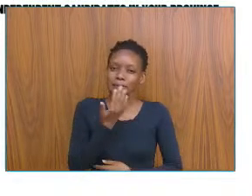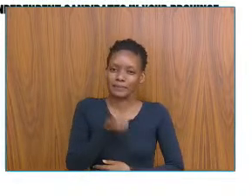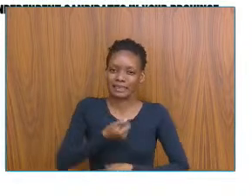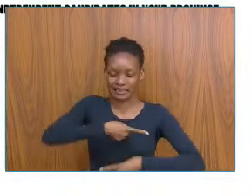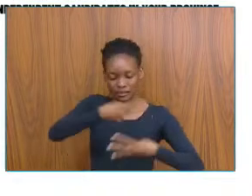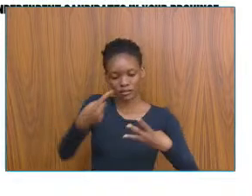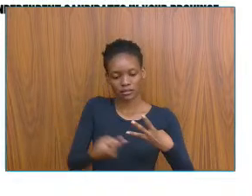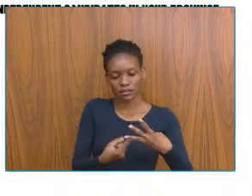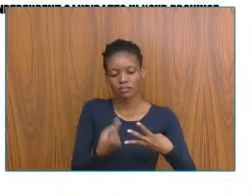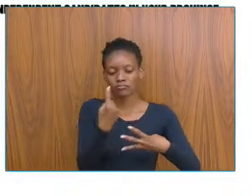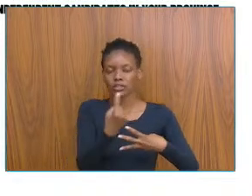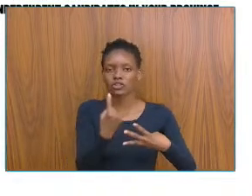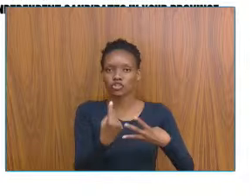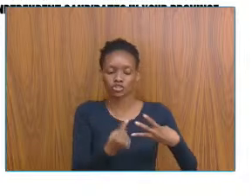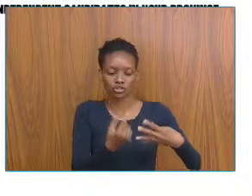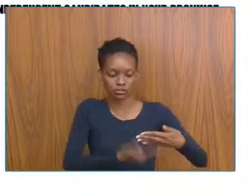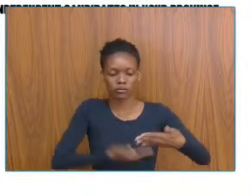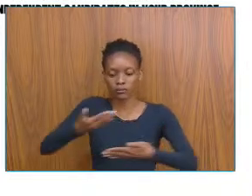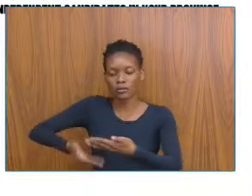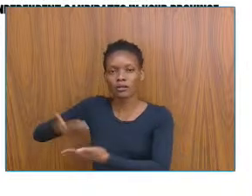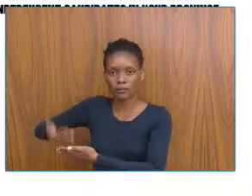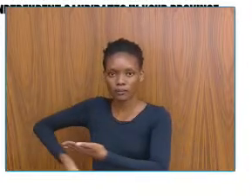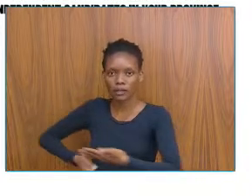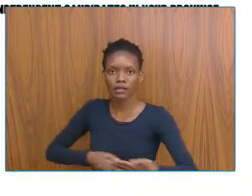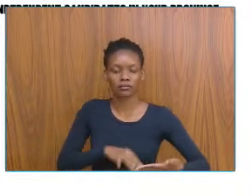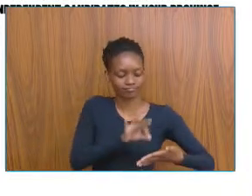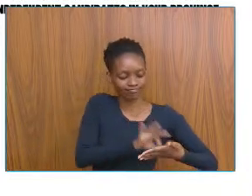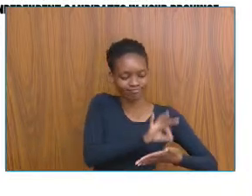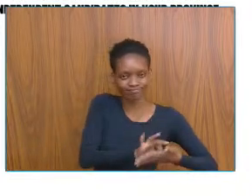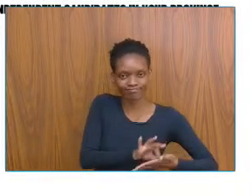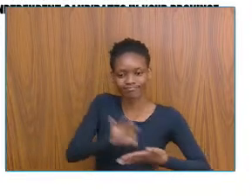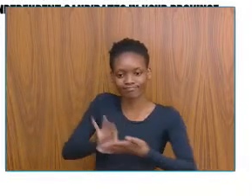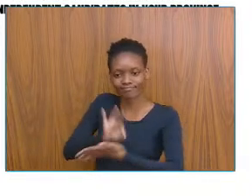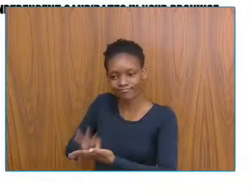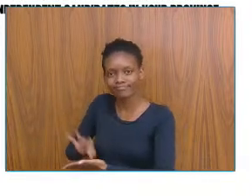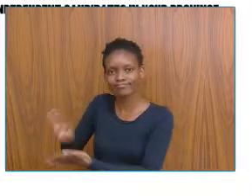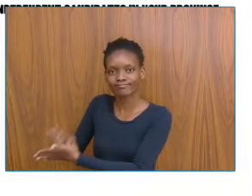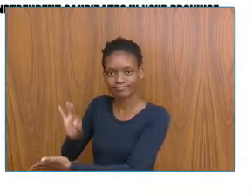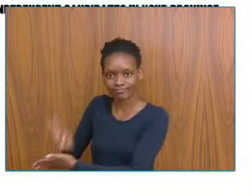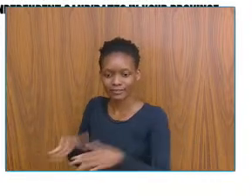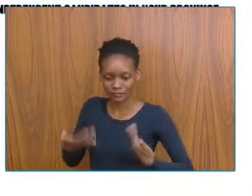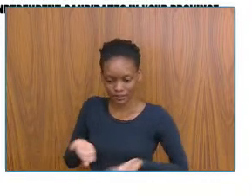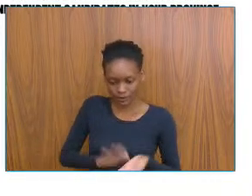each of these three ballot papers before depositing them into the ballot box.